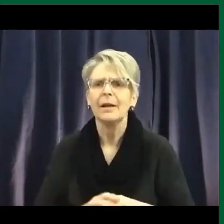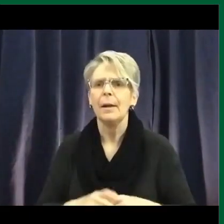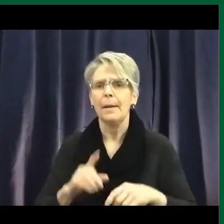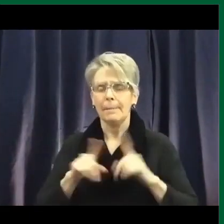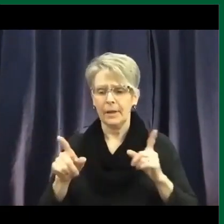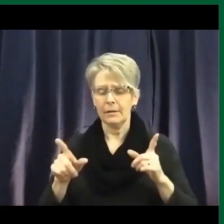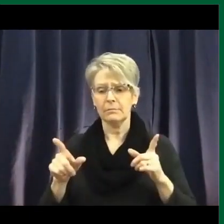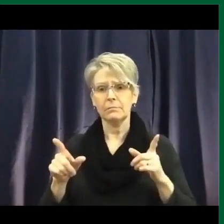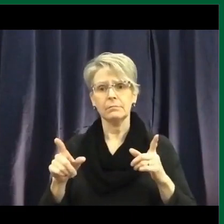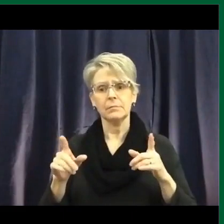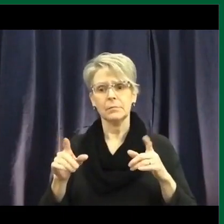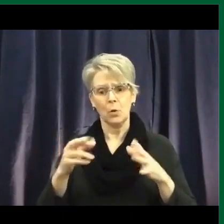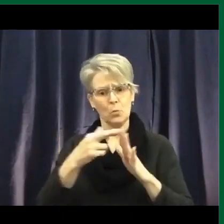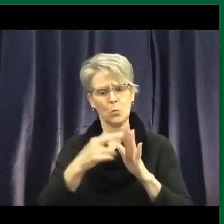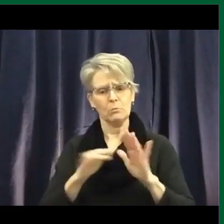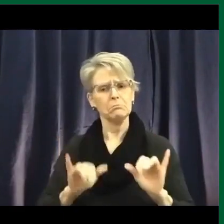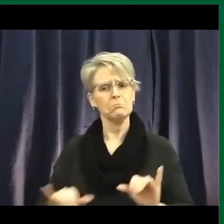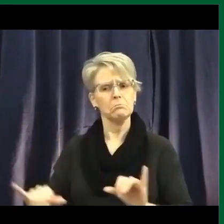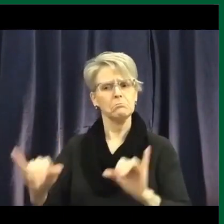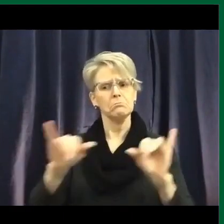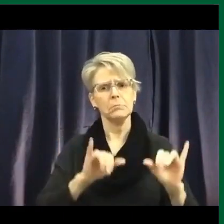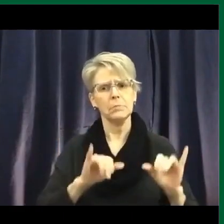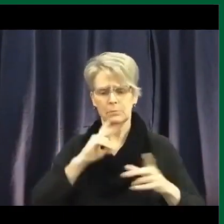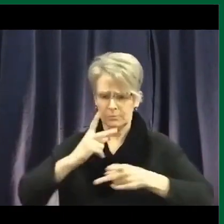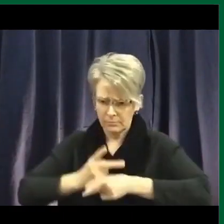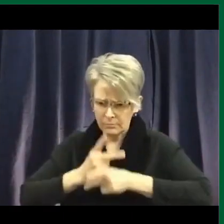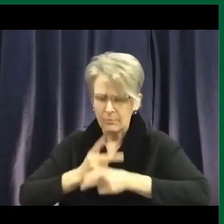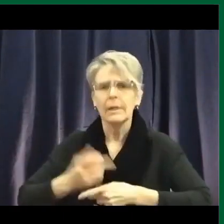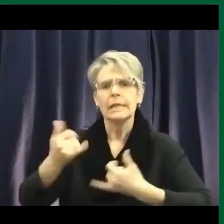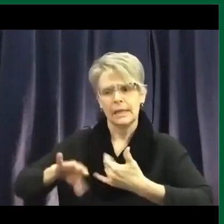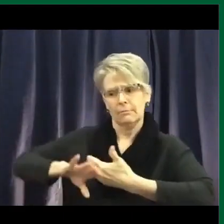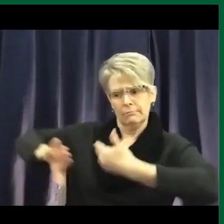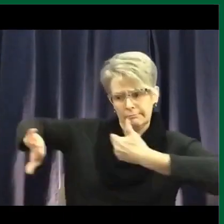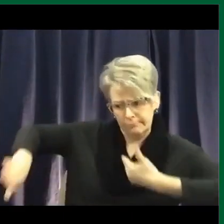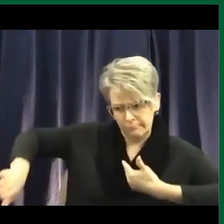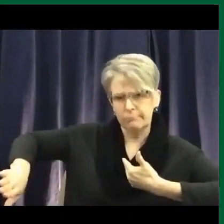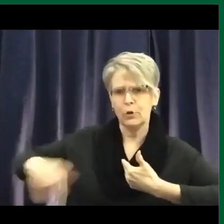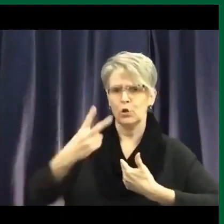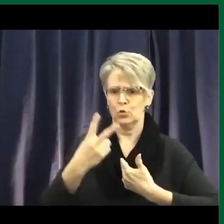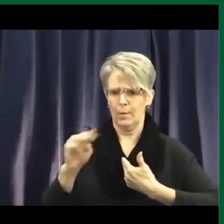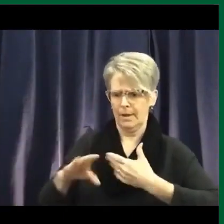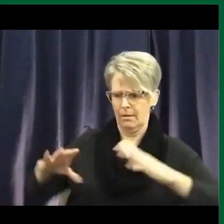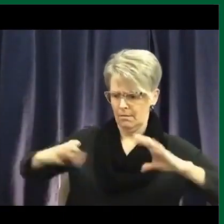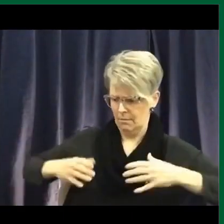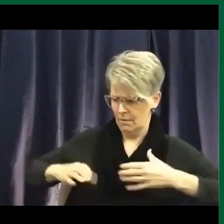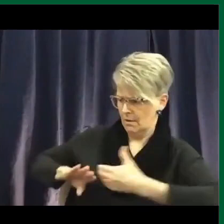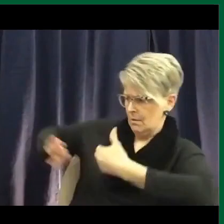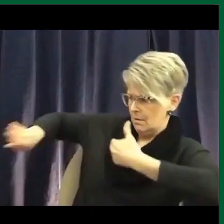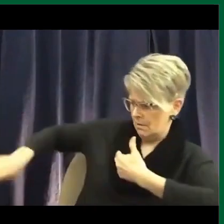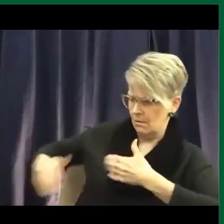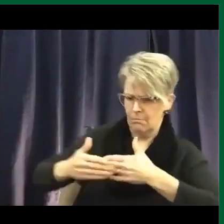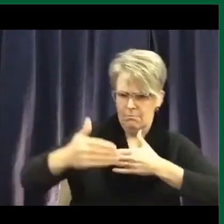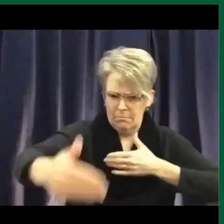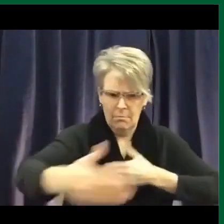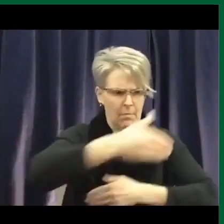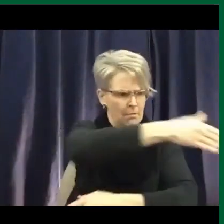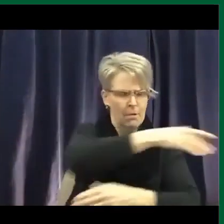pretty consistent in terms of all the cautions that should be followed, maintaining the 2-meter physical distance in a large space with good